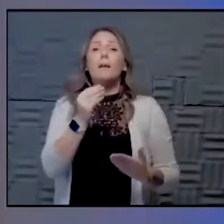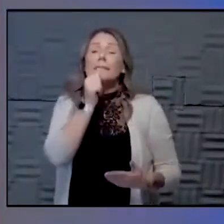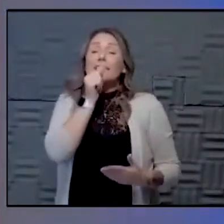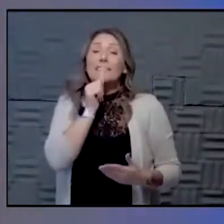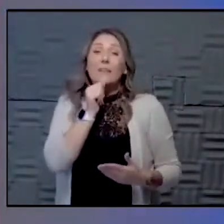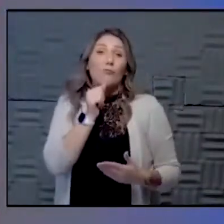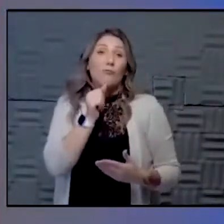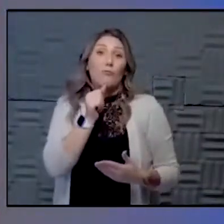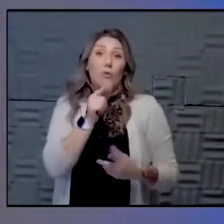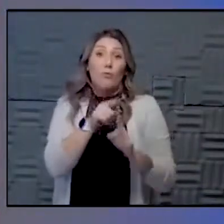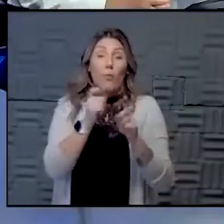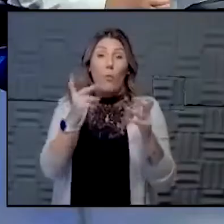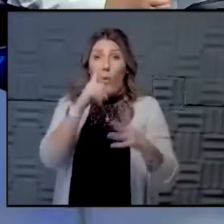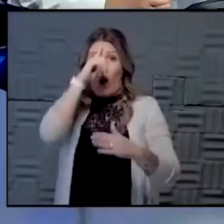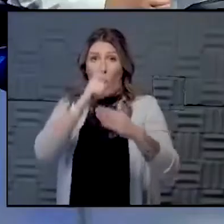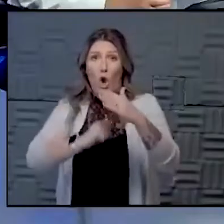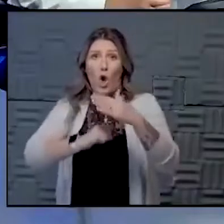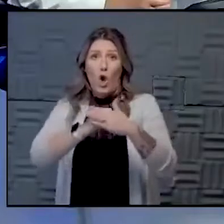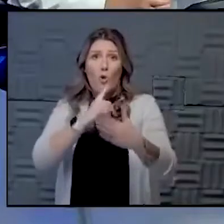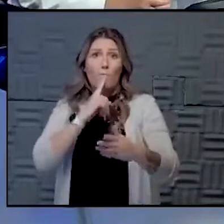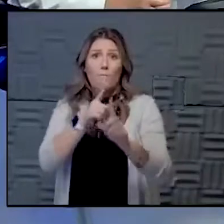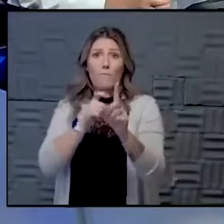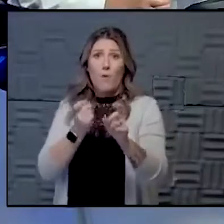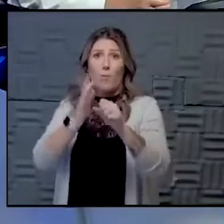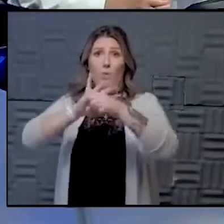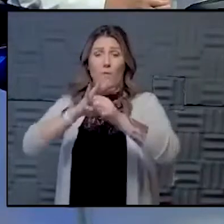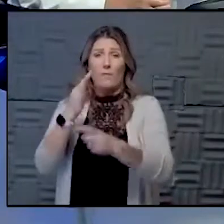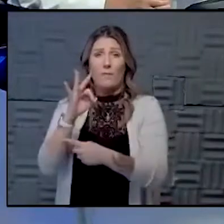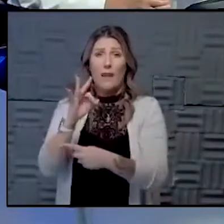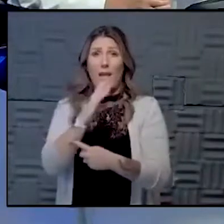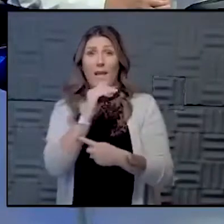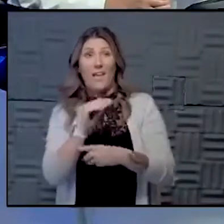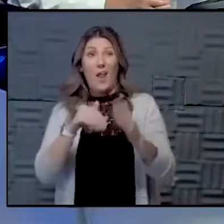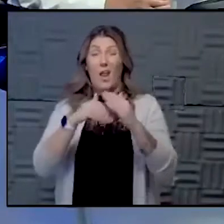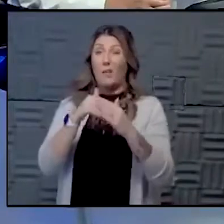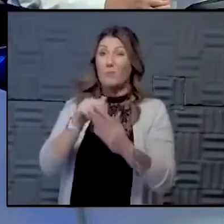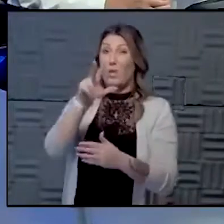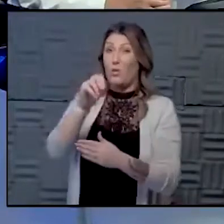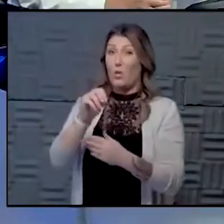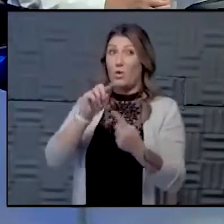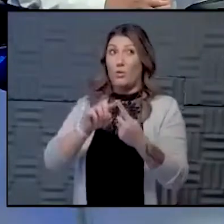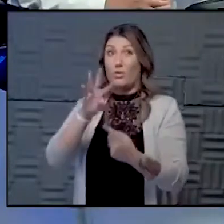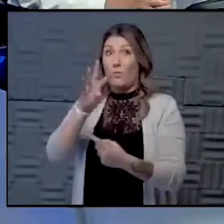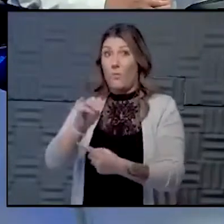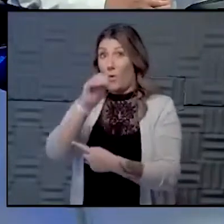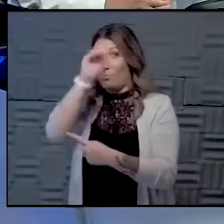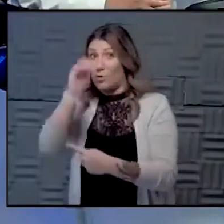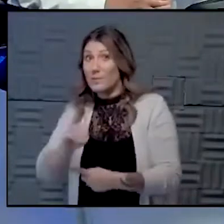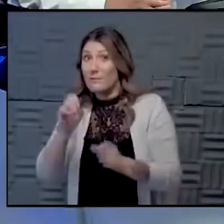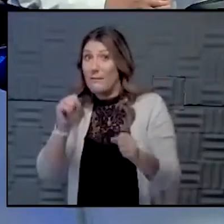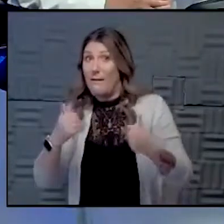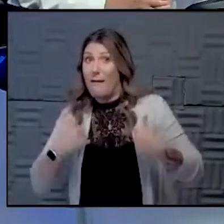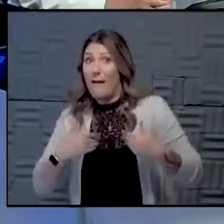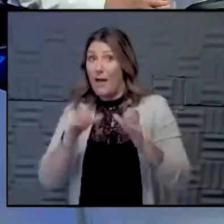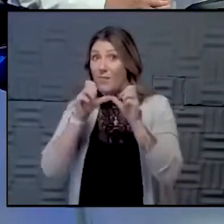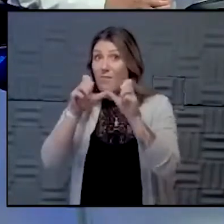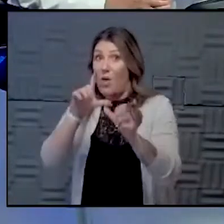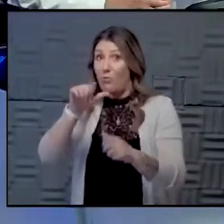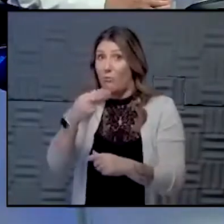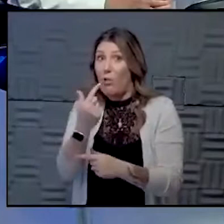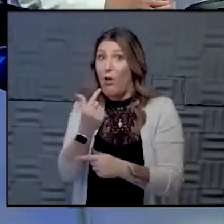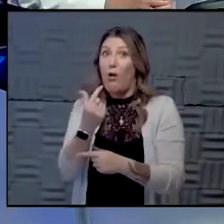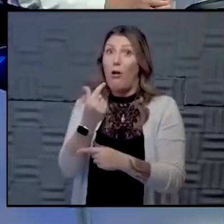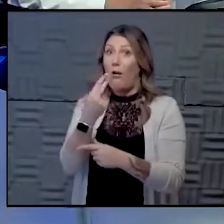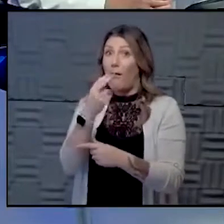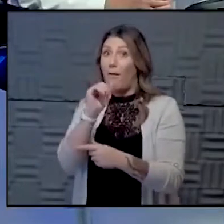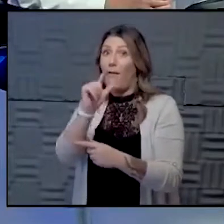a stroke related to COVID. And up to 30 to 40% of patients may have long-haul symptoms. So, Hawkeye, that means you want to get... You want to get vaccinated. I mean, it's